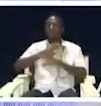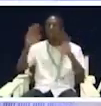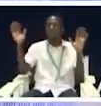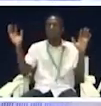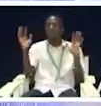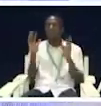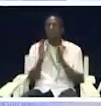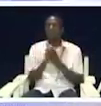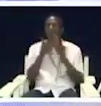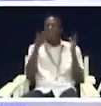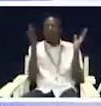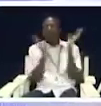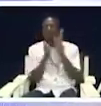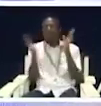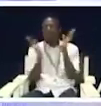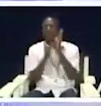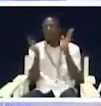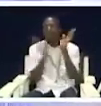hallelujah.